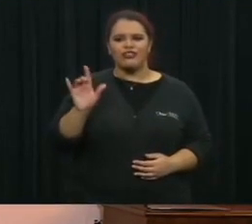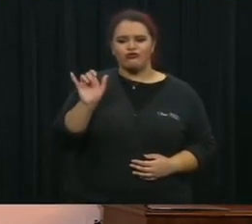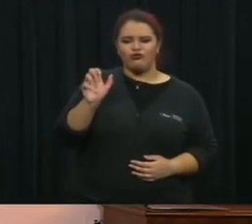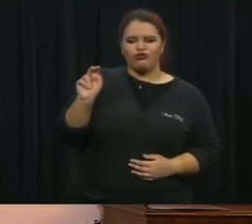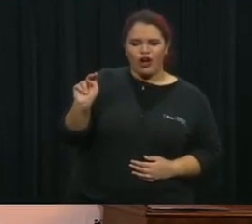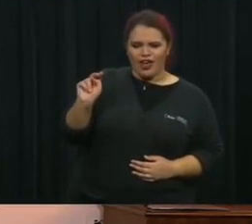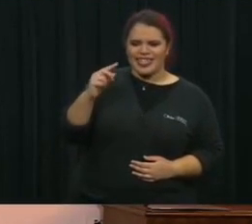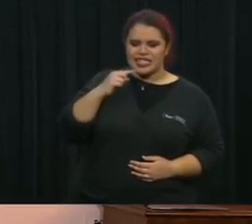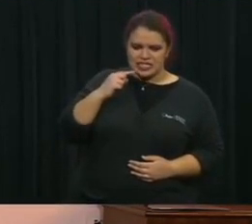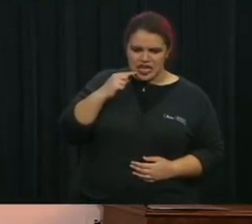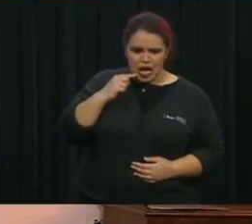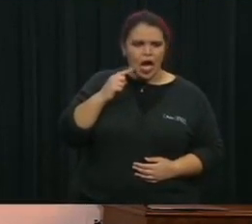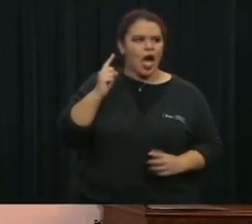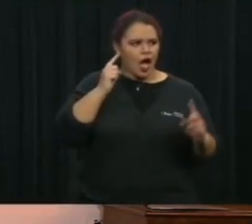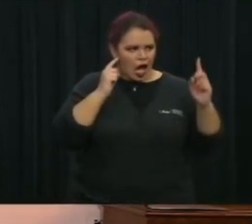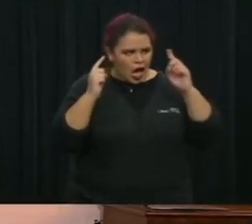learning.